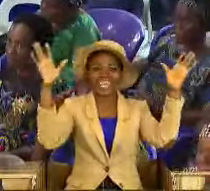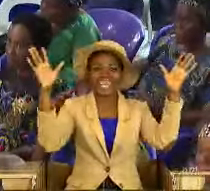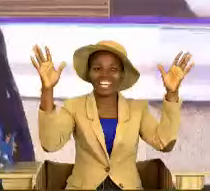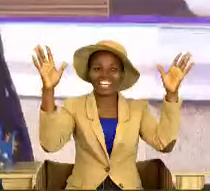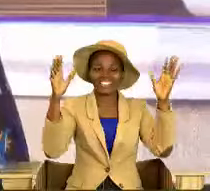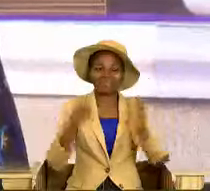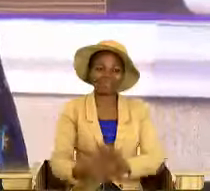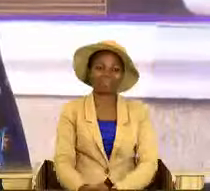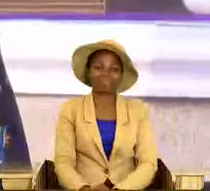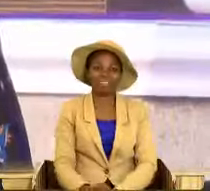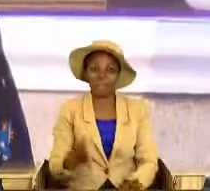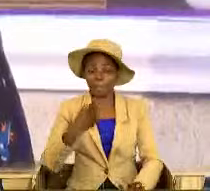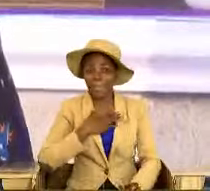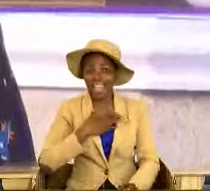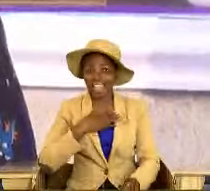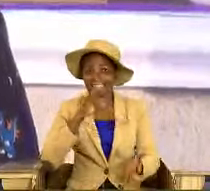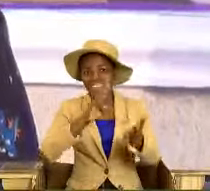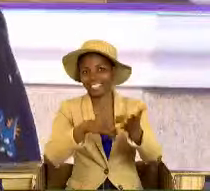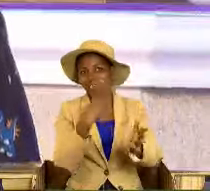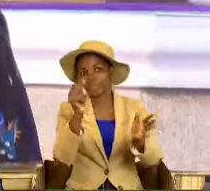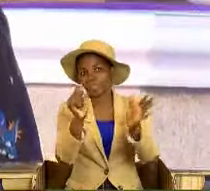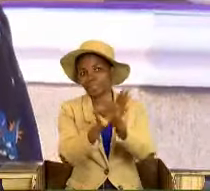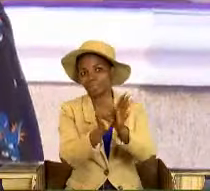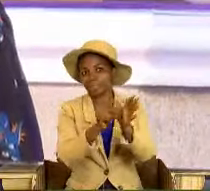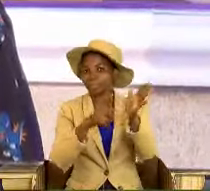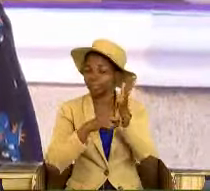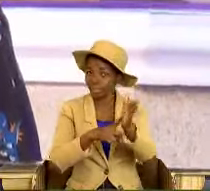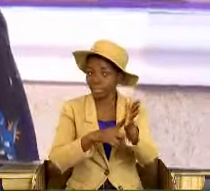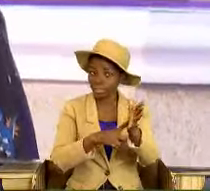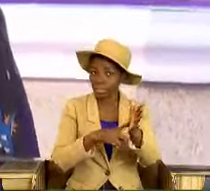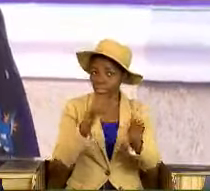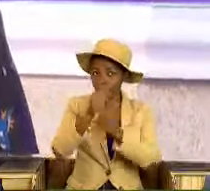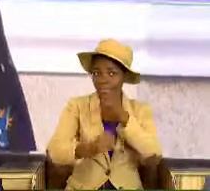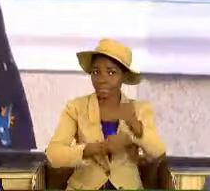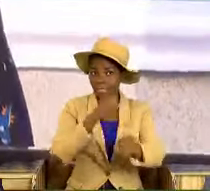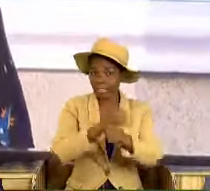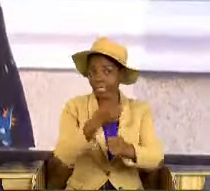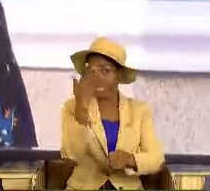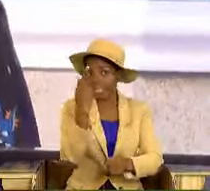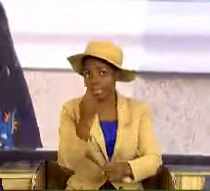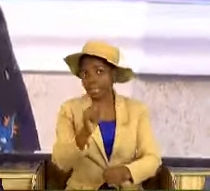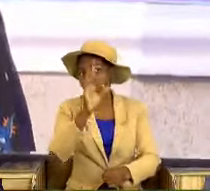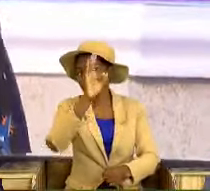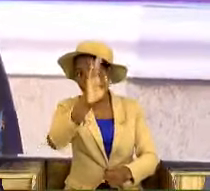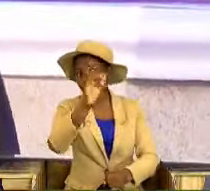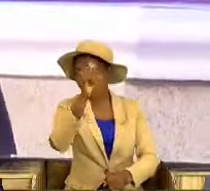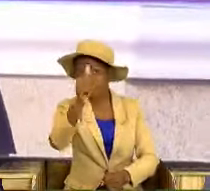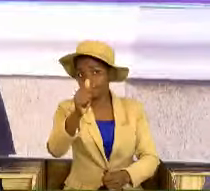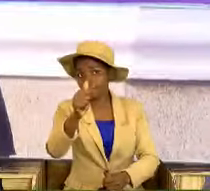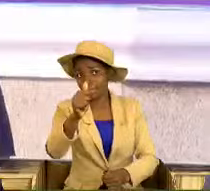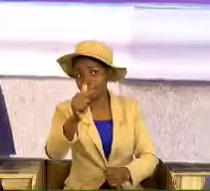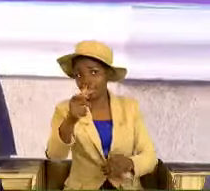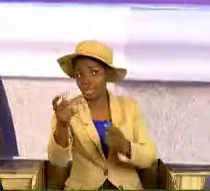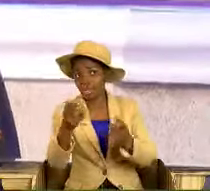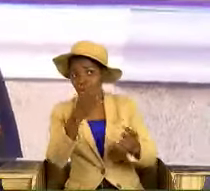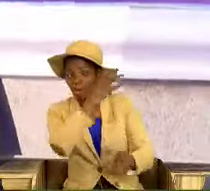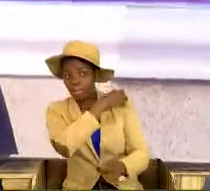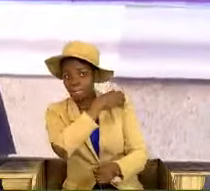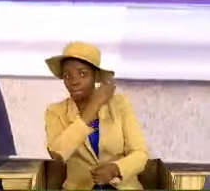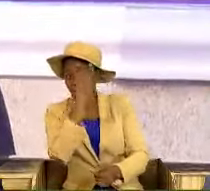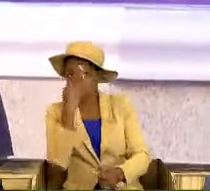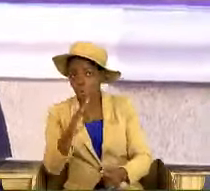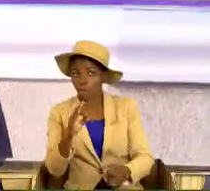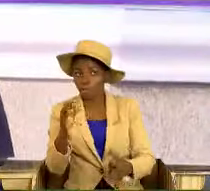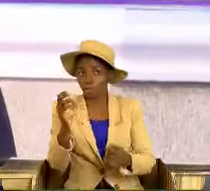team this year the H the fa in charge of the football association in my community go against my team